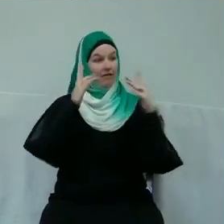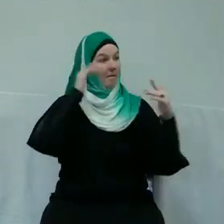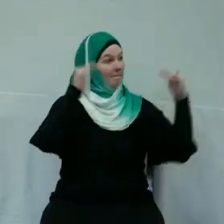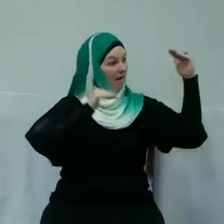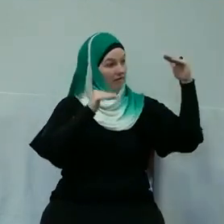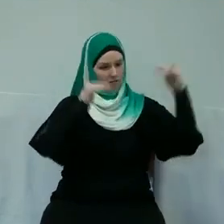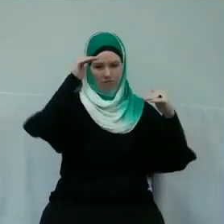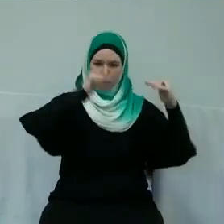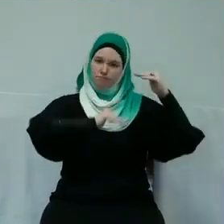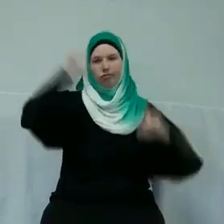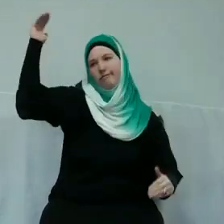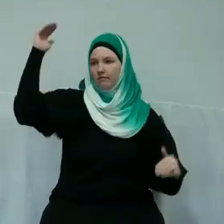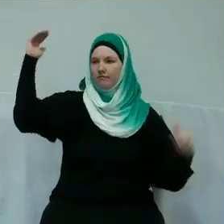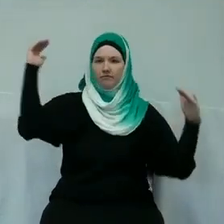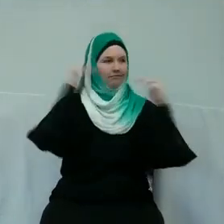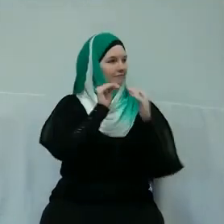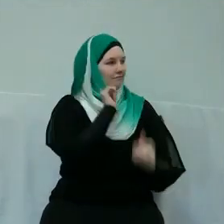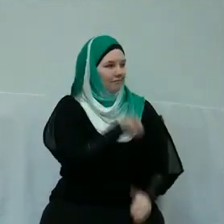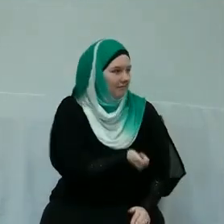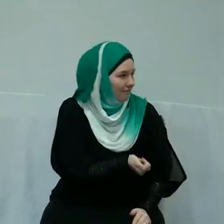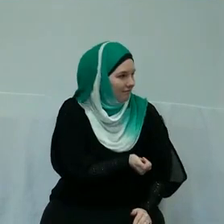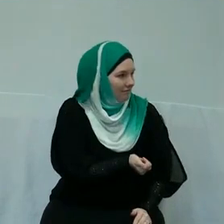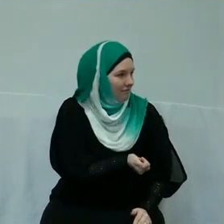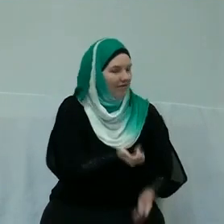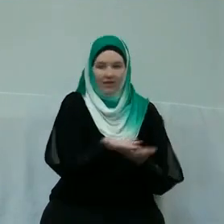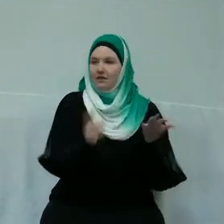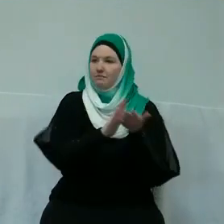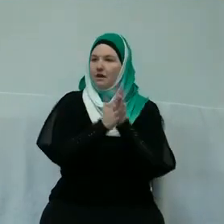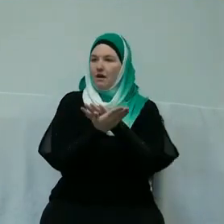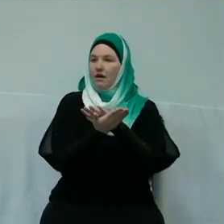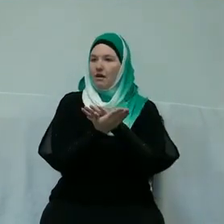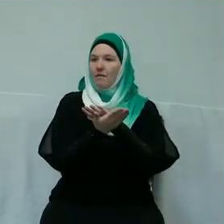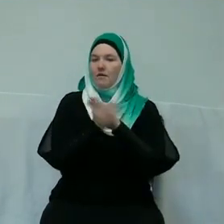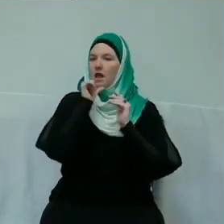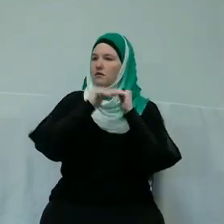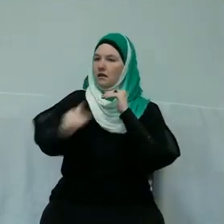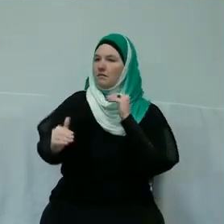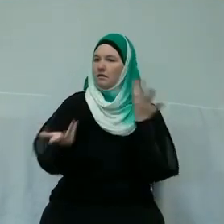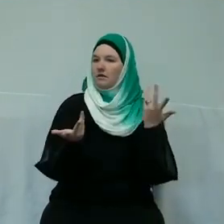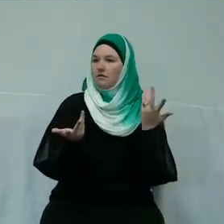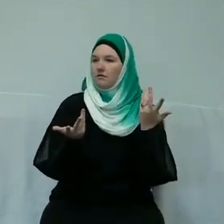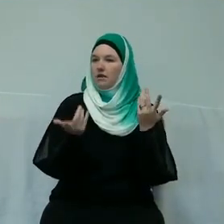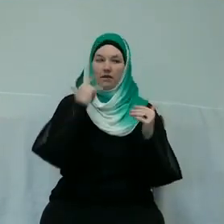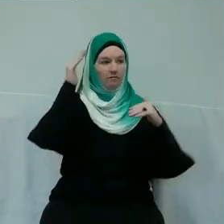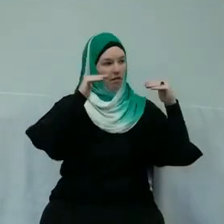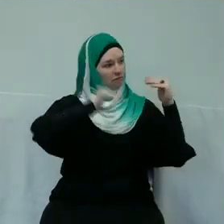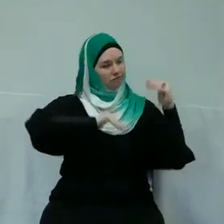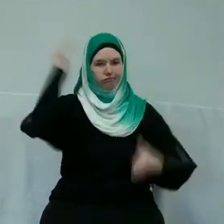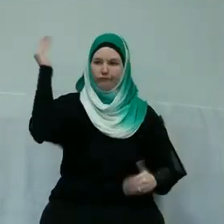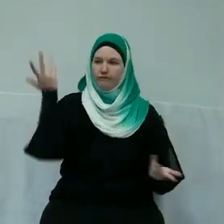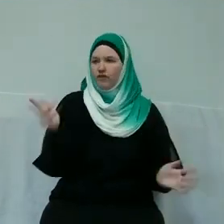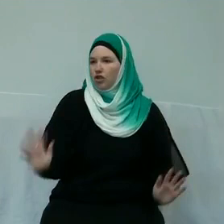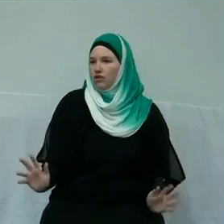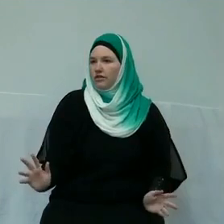lost, everything else becomes unstable. Nothing becomes stable. And that's